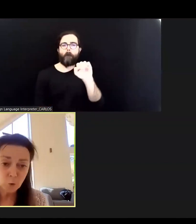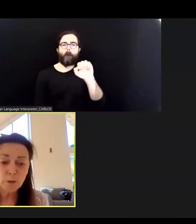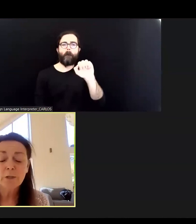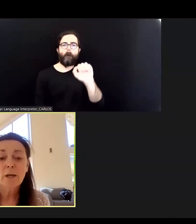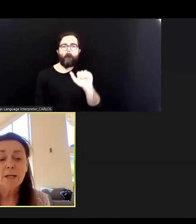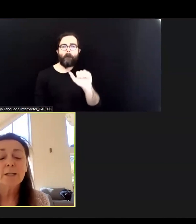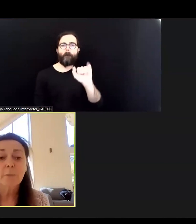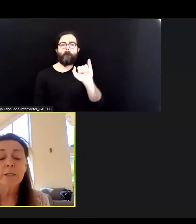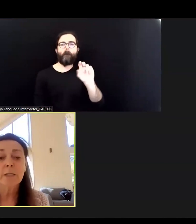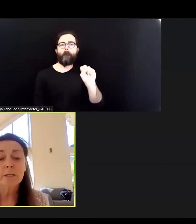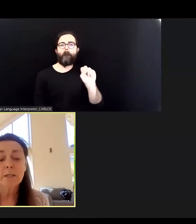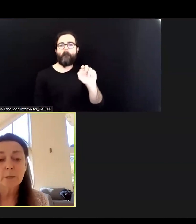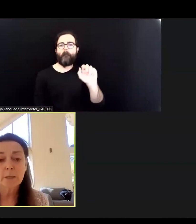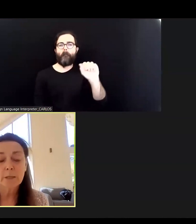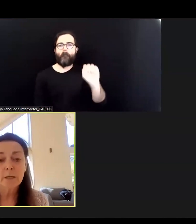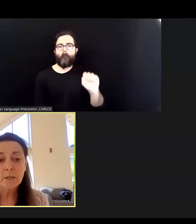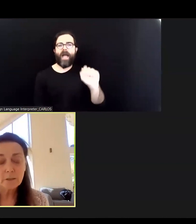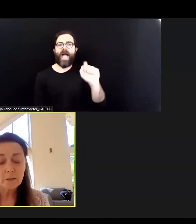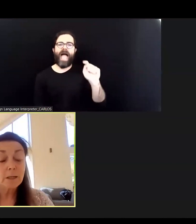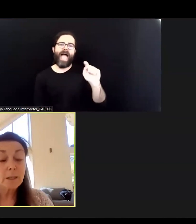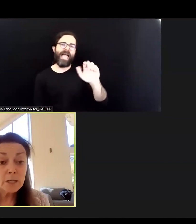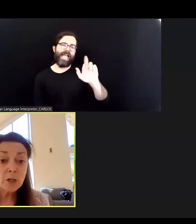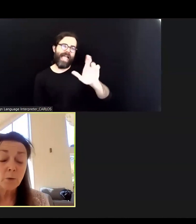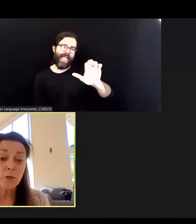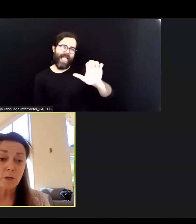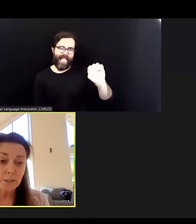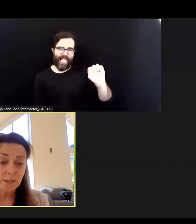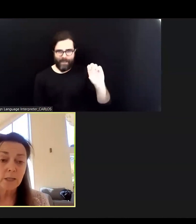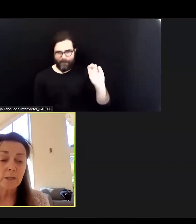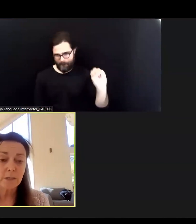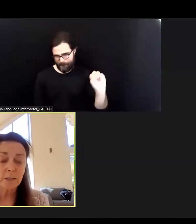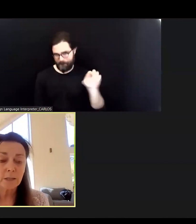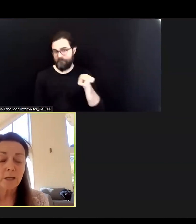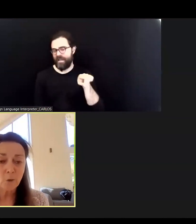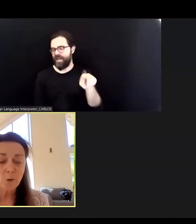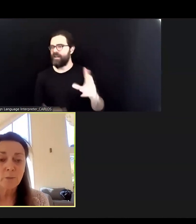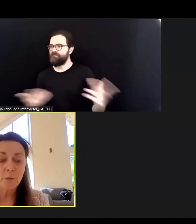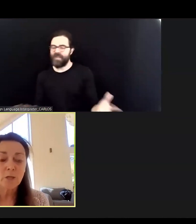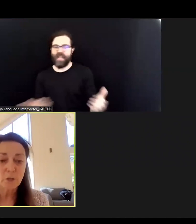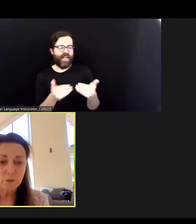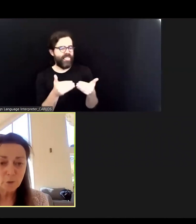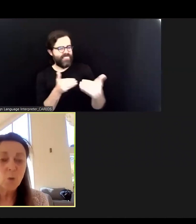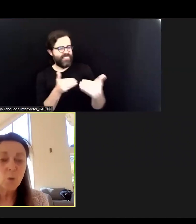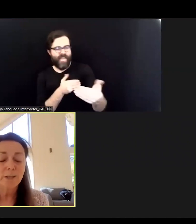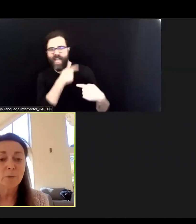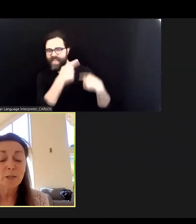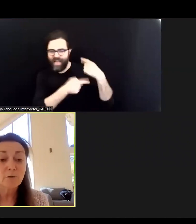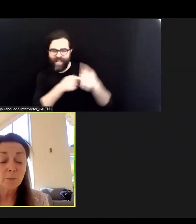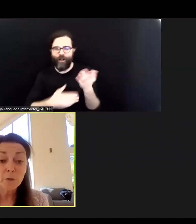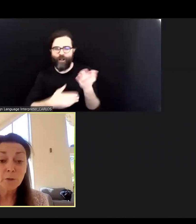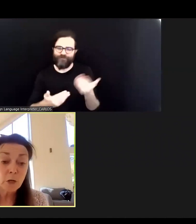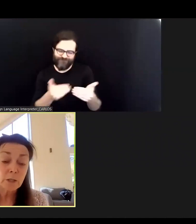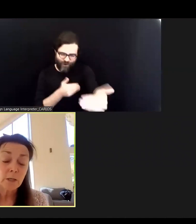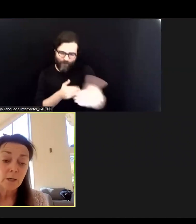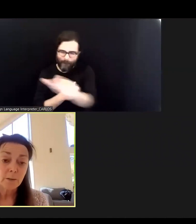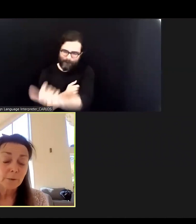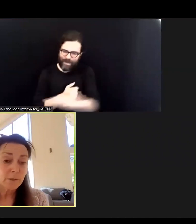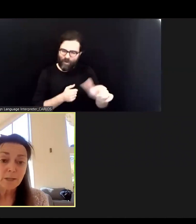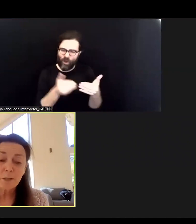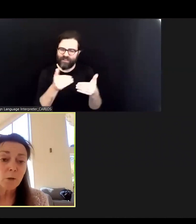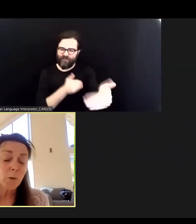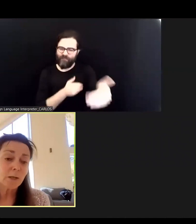science, but the example shows that it's a big shift in the market. It's not, we haven't tried to do anything else. We haven't reached out to the